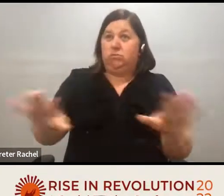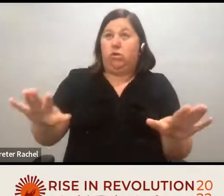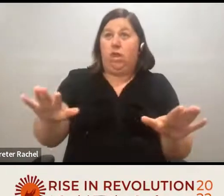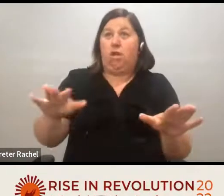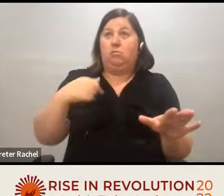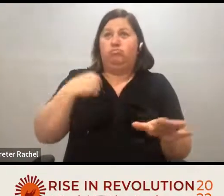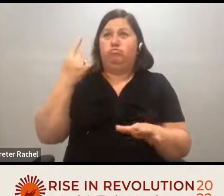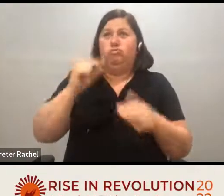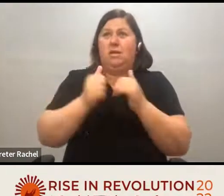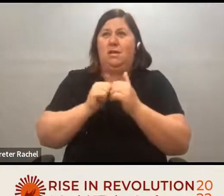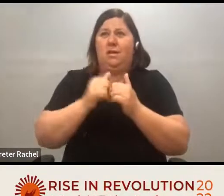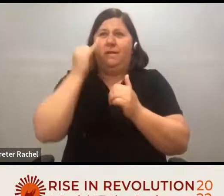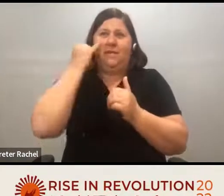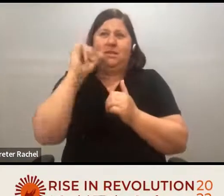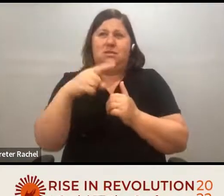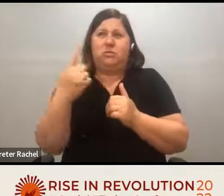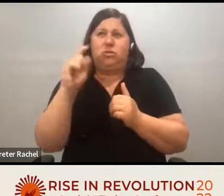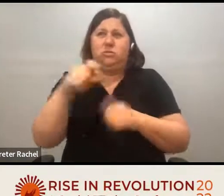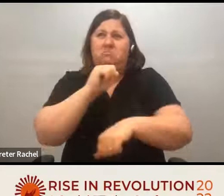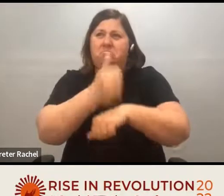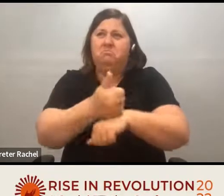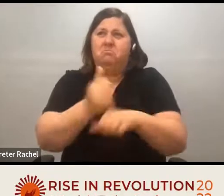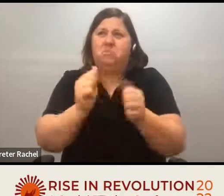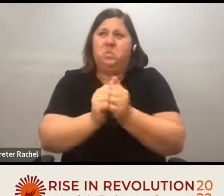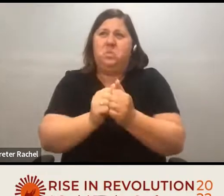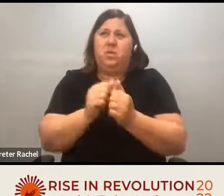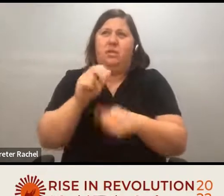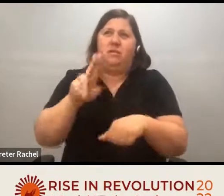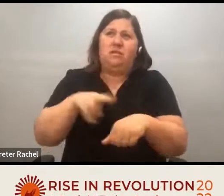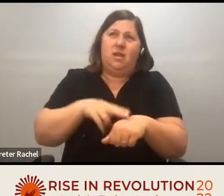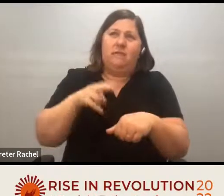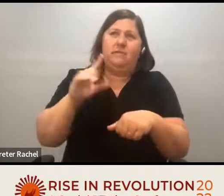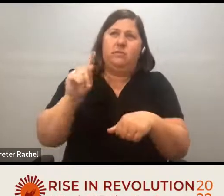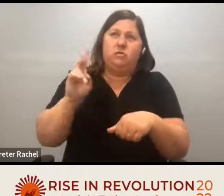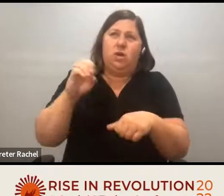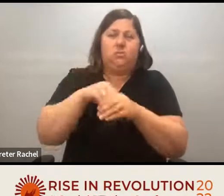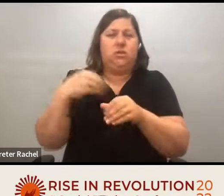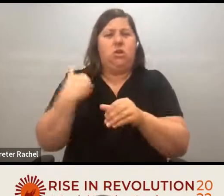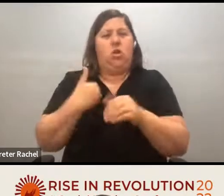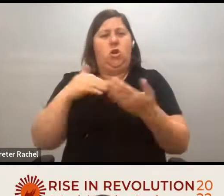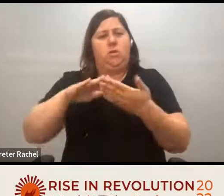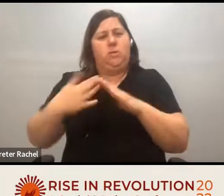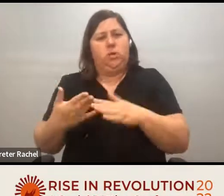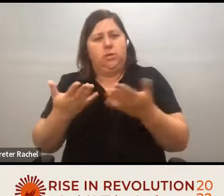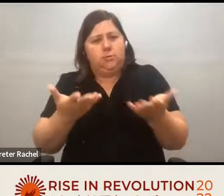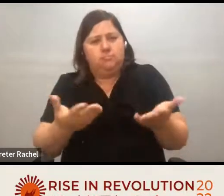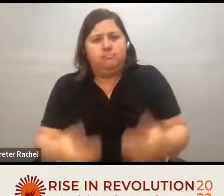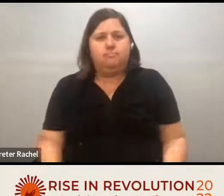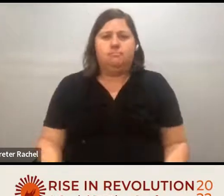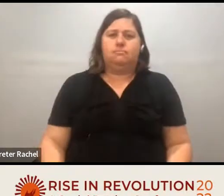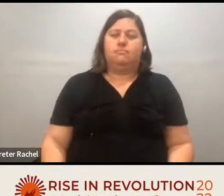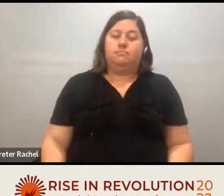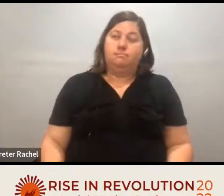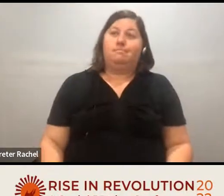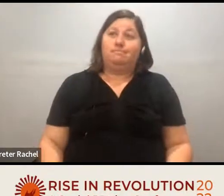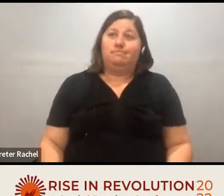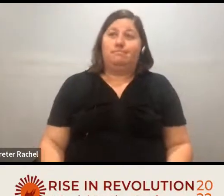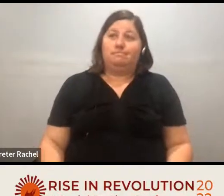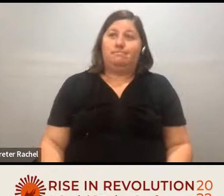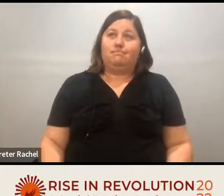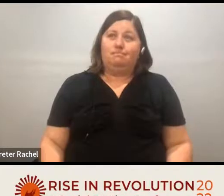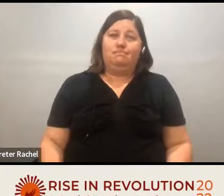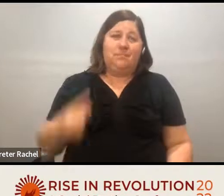Wondering how, if this is something that should be implemented with Native tribes in our communities. Yeah, I think it's